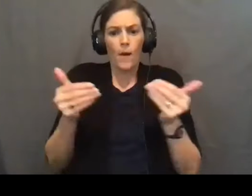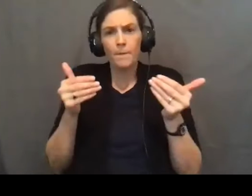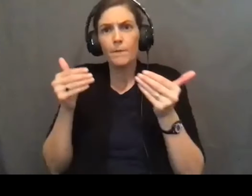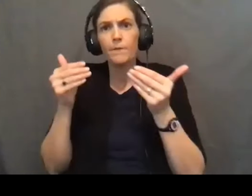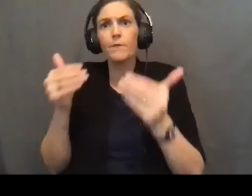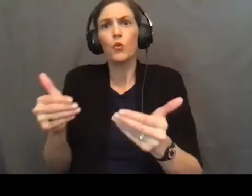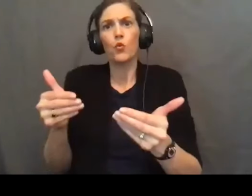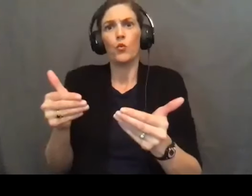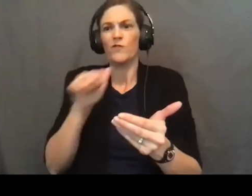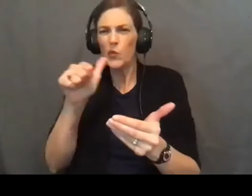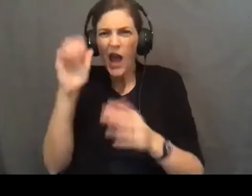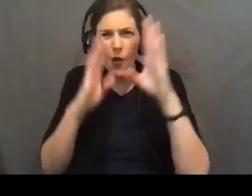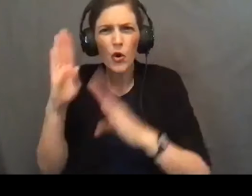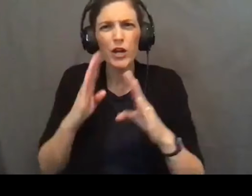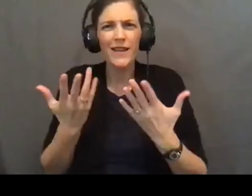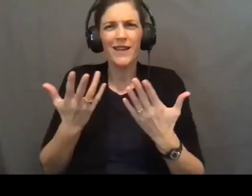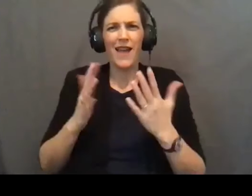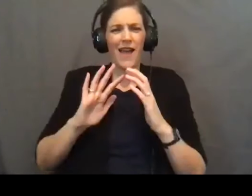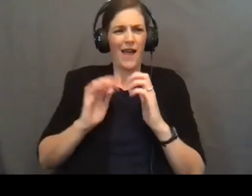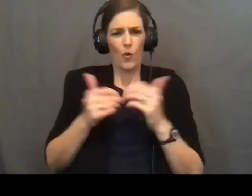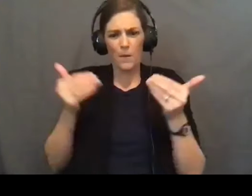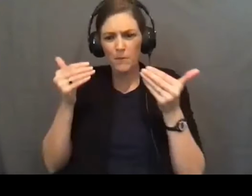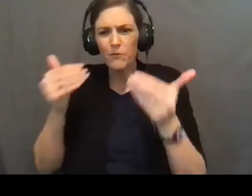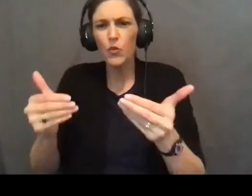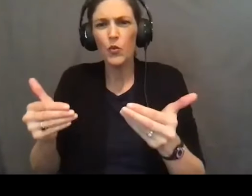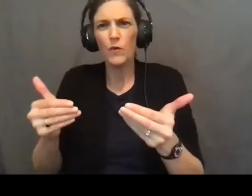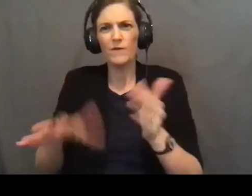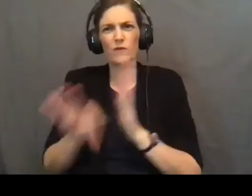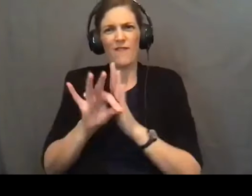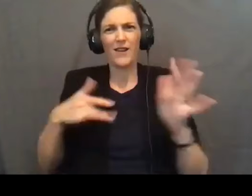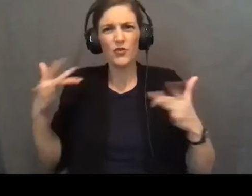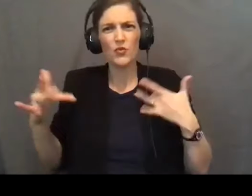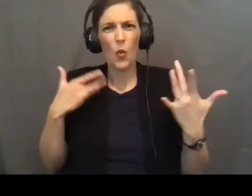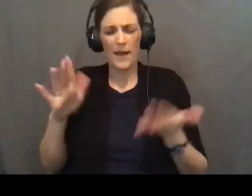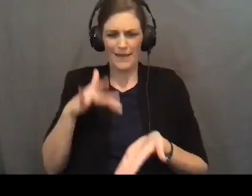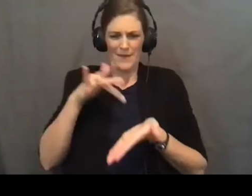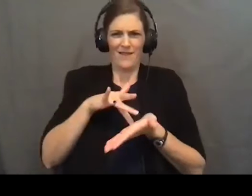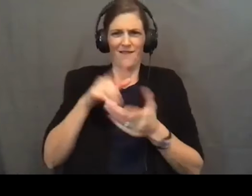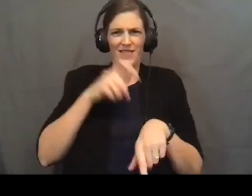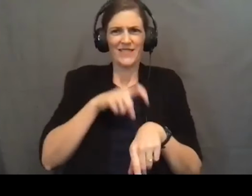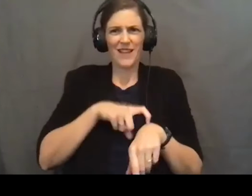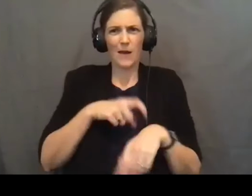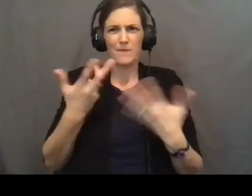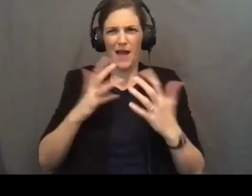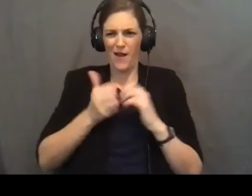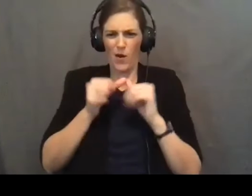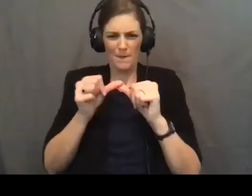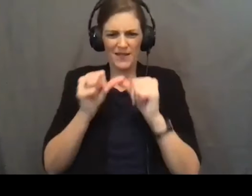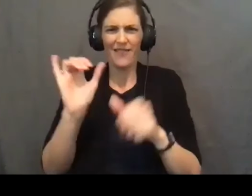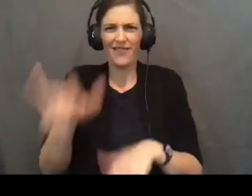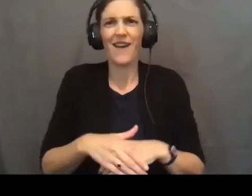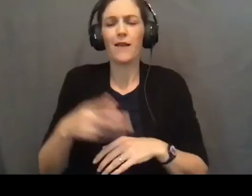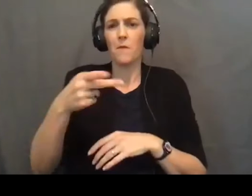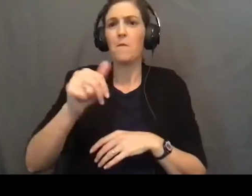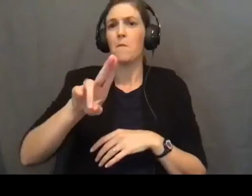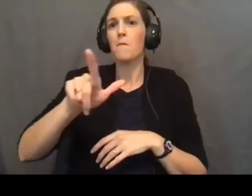not worrying? How do I move towards joy when I'm in the midst of these seasons? How do I maintain that? And Paul says